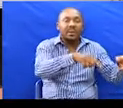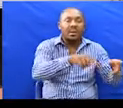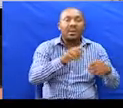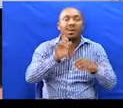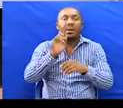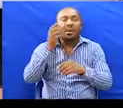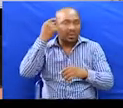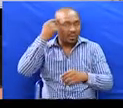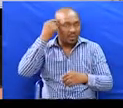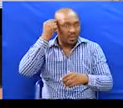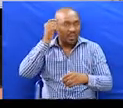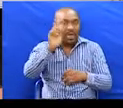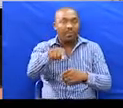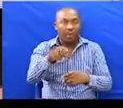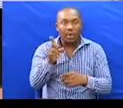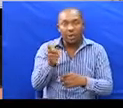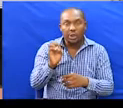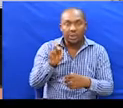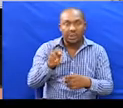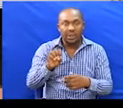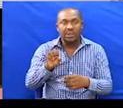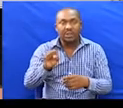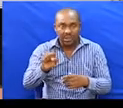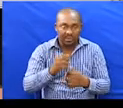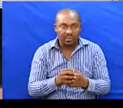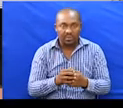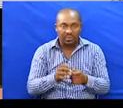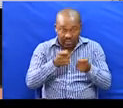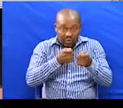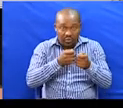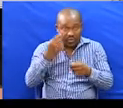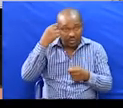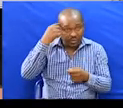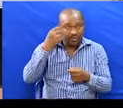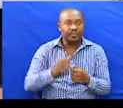hair is controlled by genes.